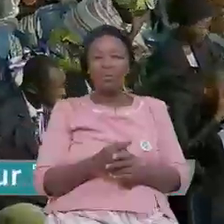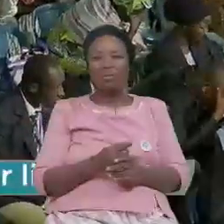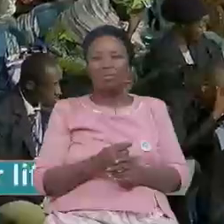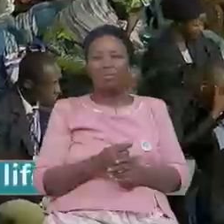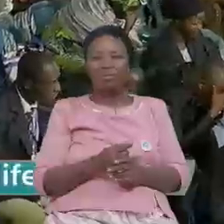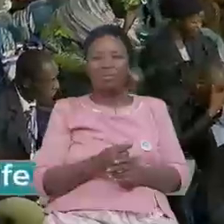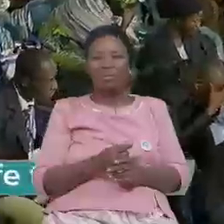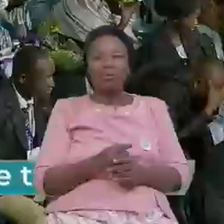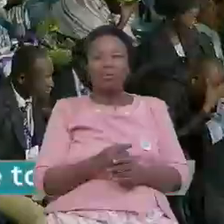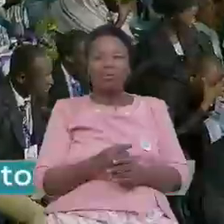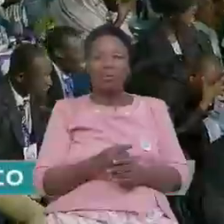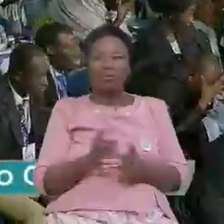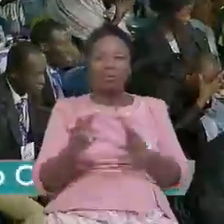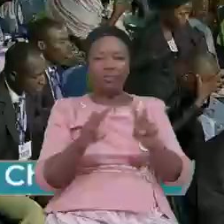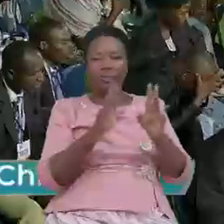Supervisor there,